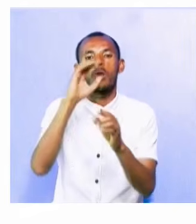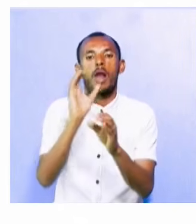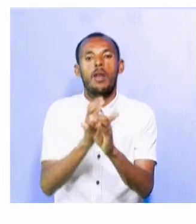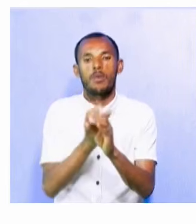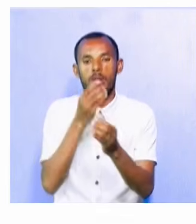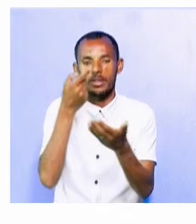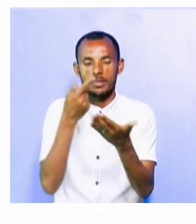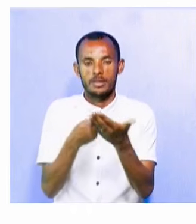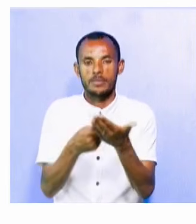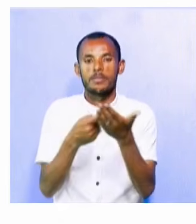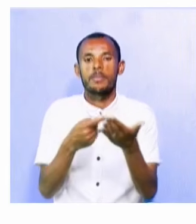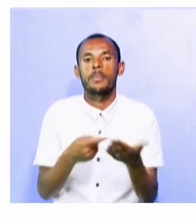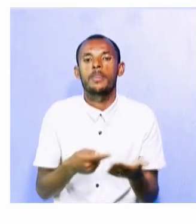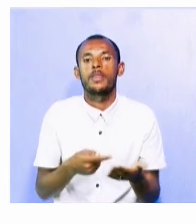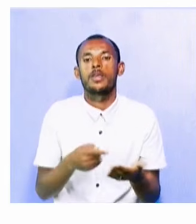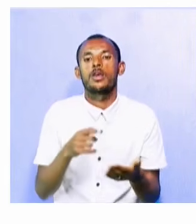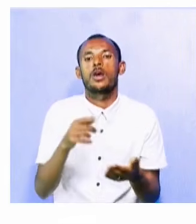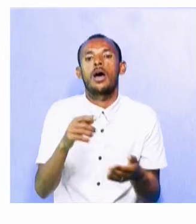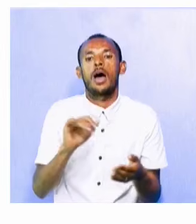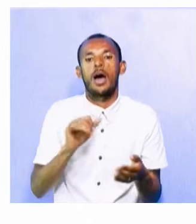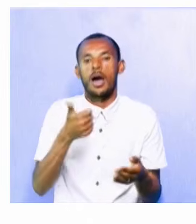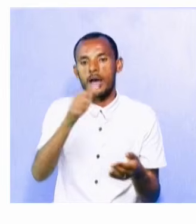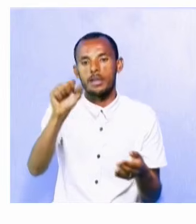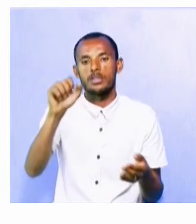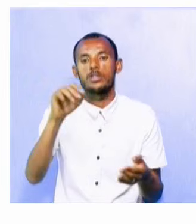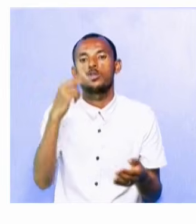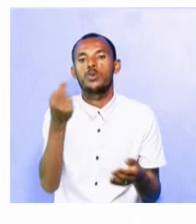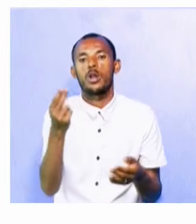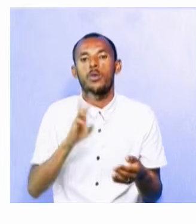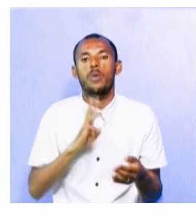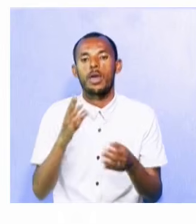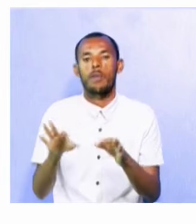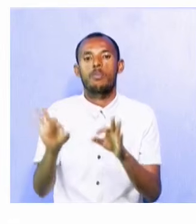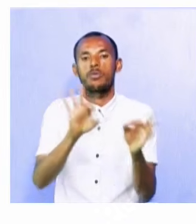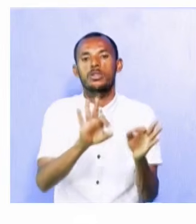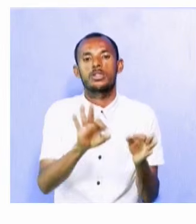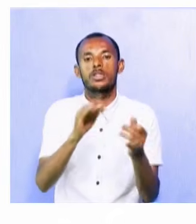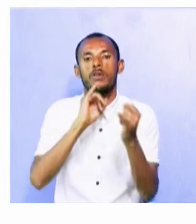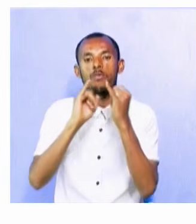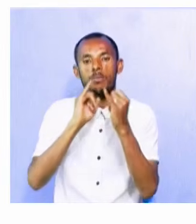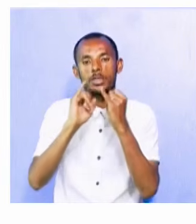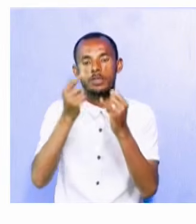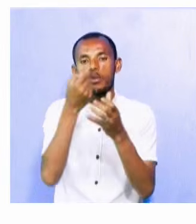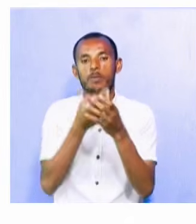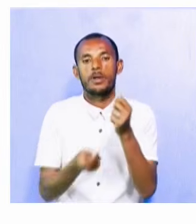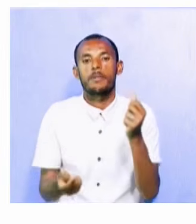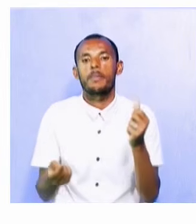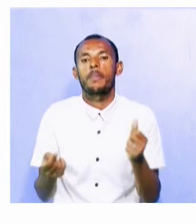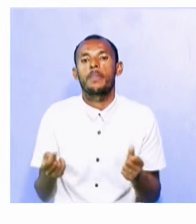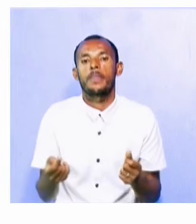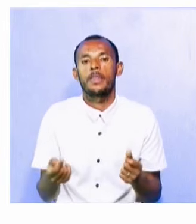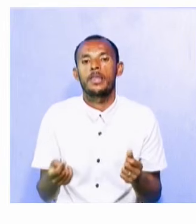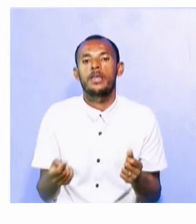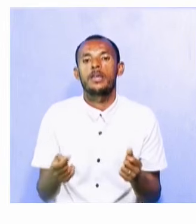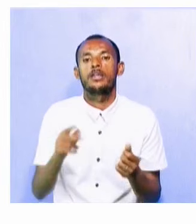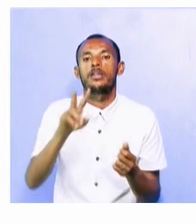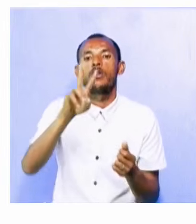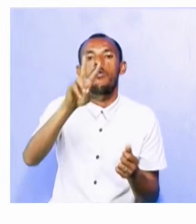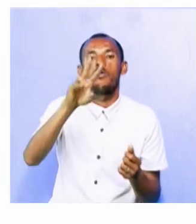this, as usual, we put the given information properly. So the